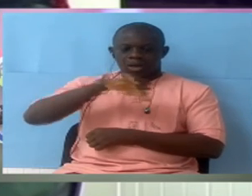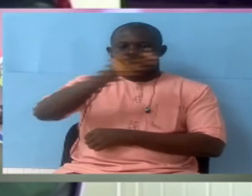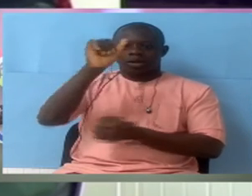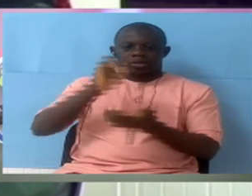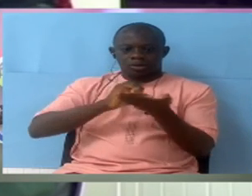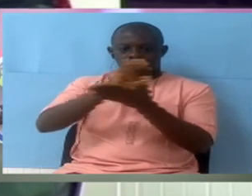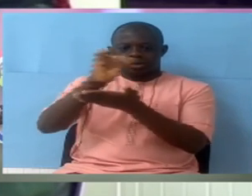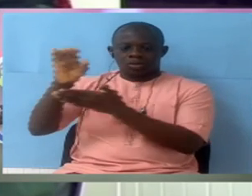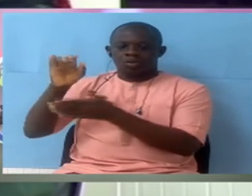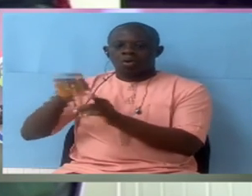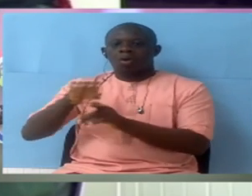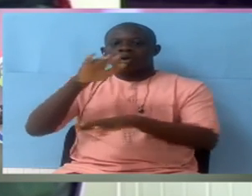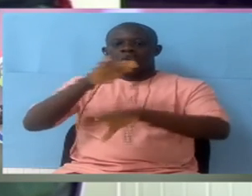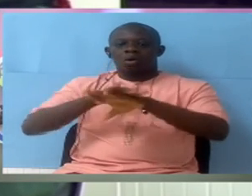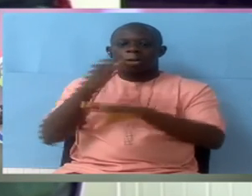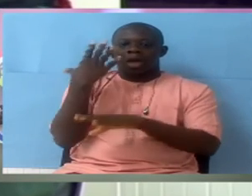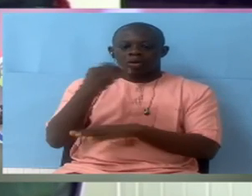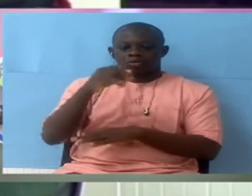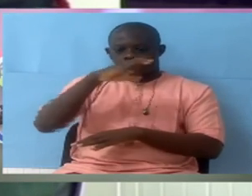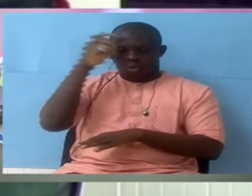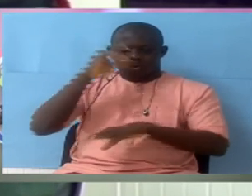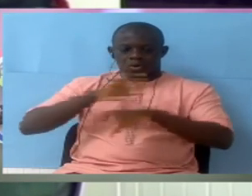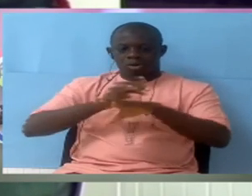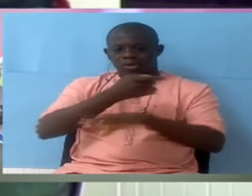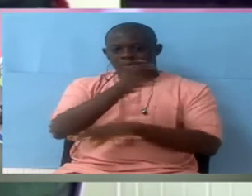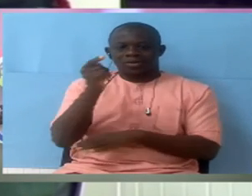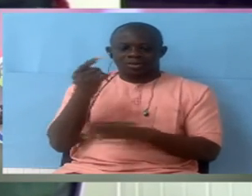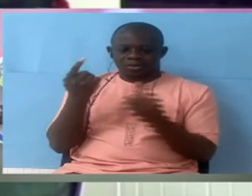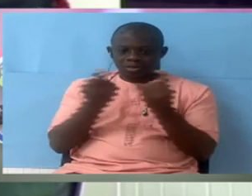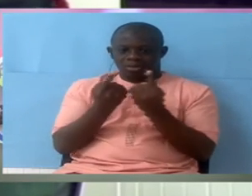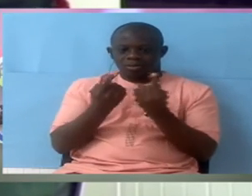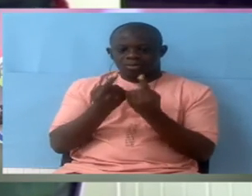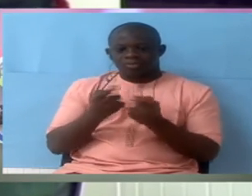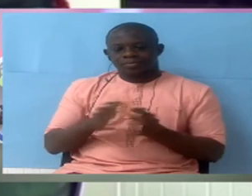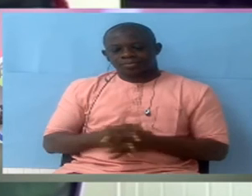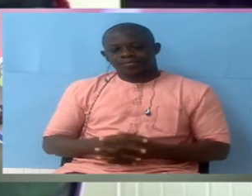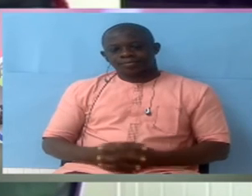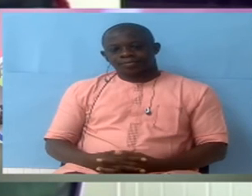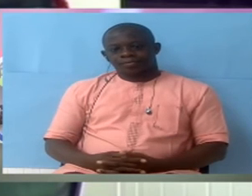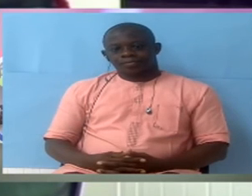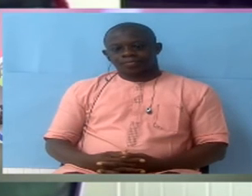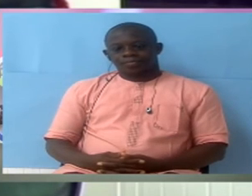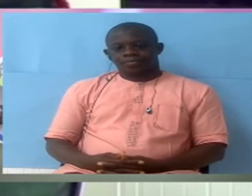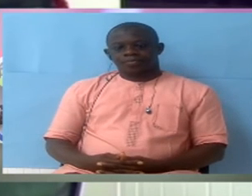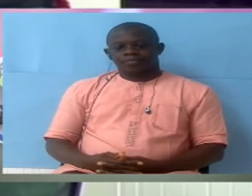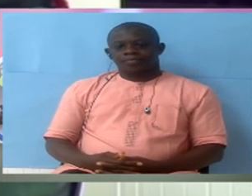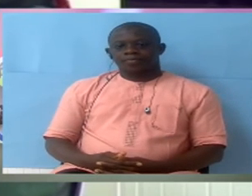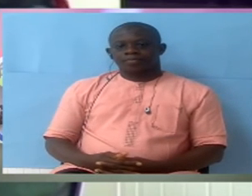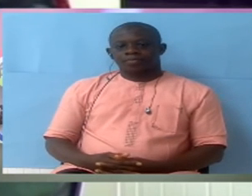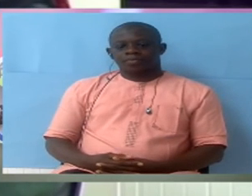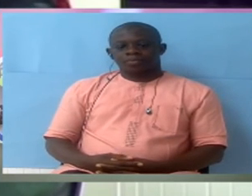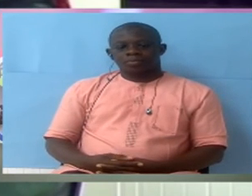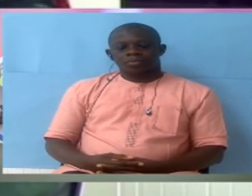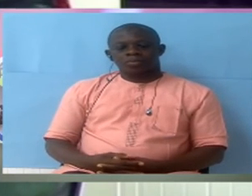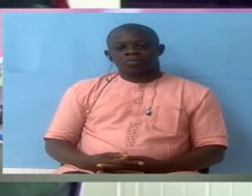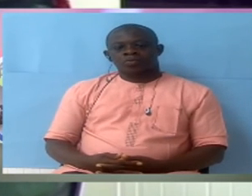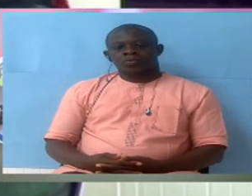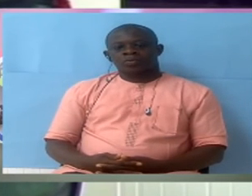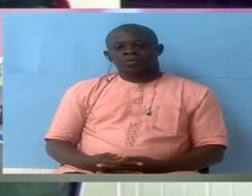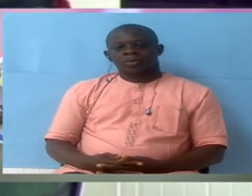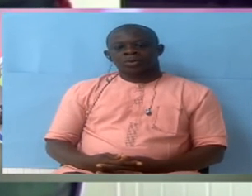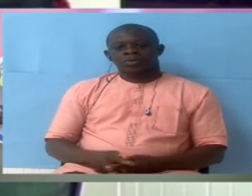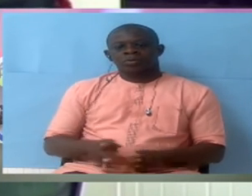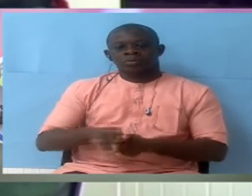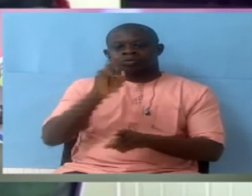instruction on how to work on it. Te dina ci def suma ndogal joxe ci ndigal ni nga xamne non lañ ko wara defé. But you